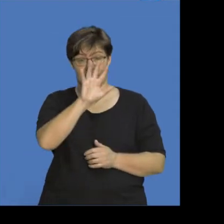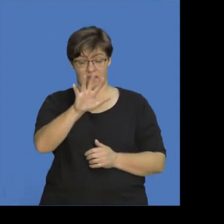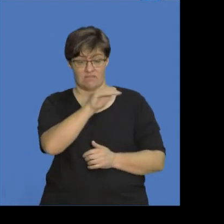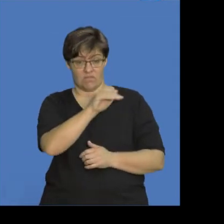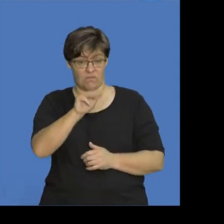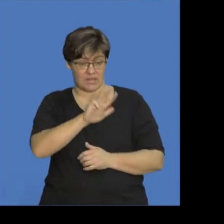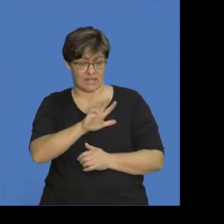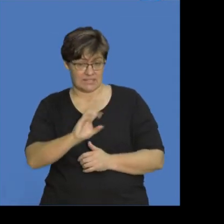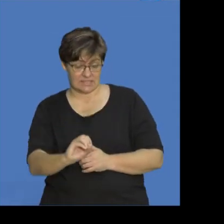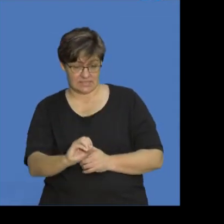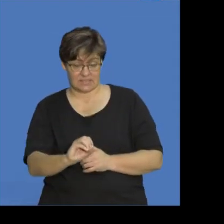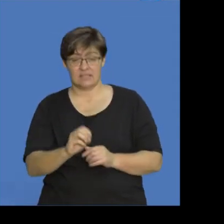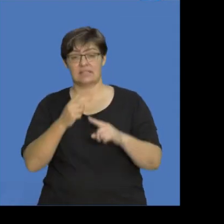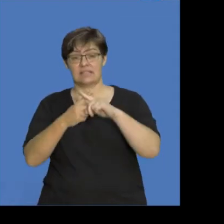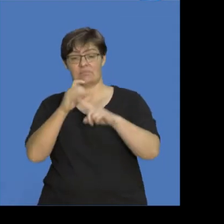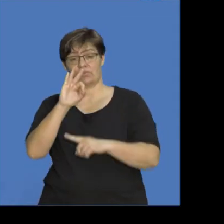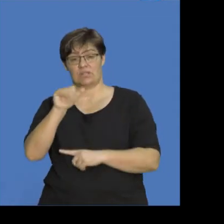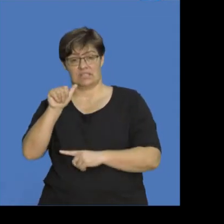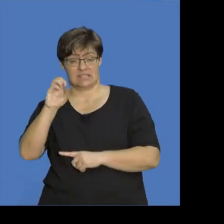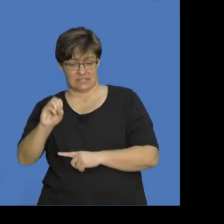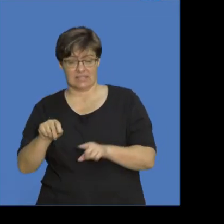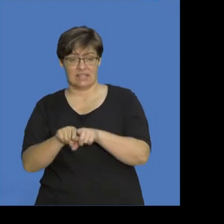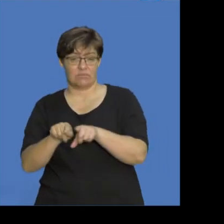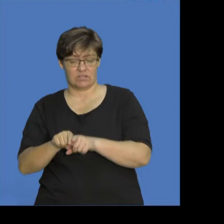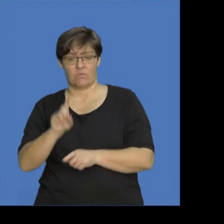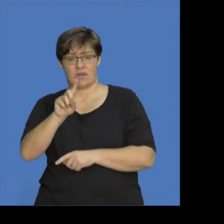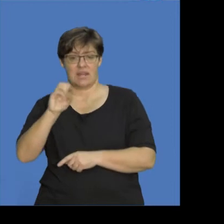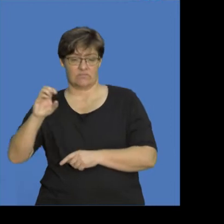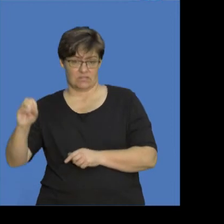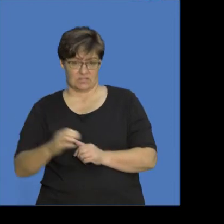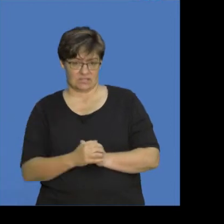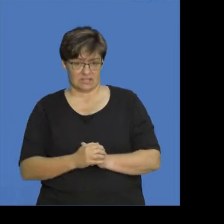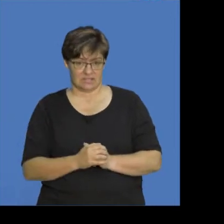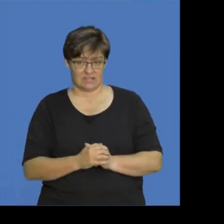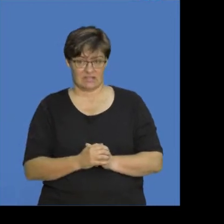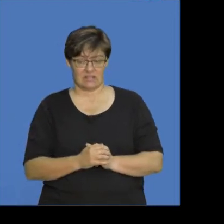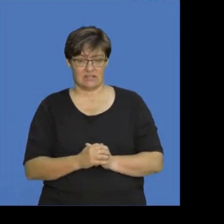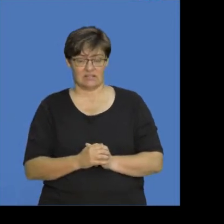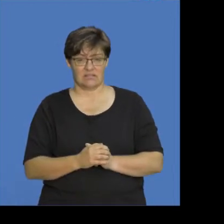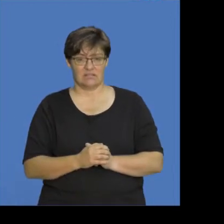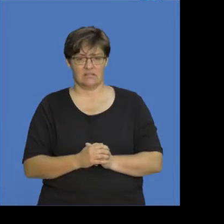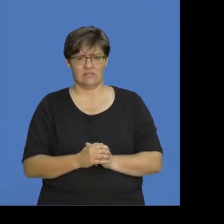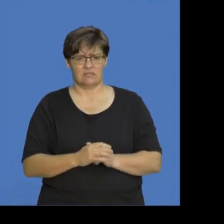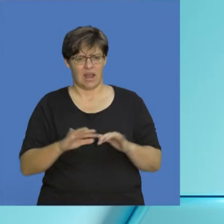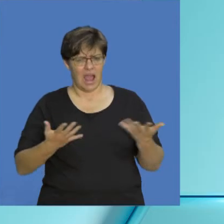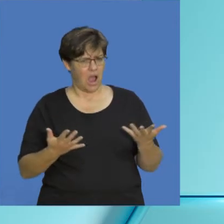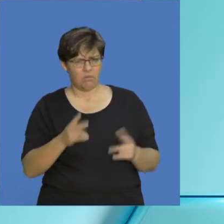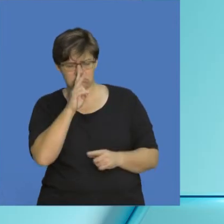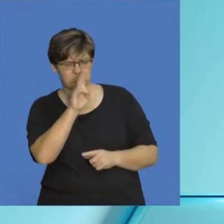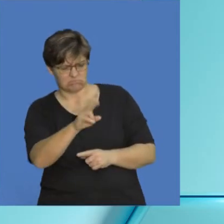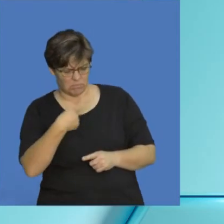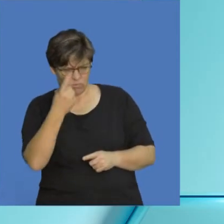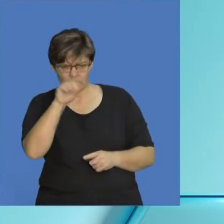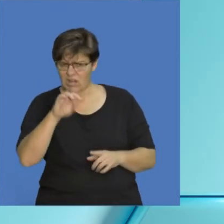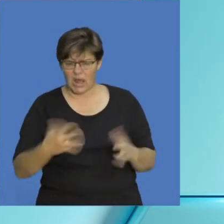is 25 over 90 times 360, which gives us 100. Okay. Now, how do you